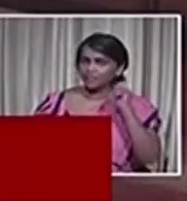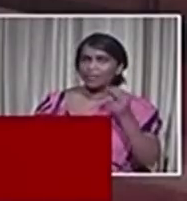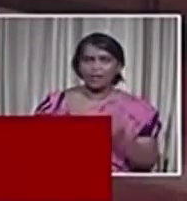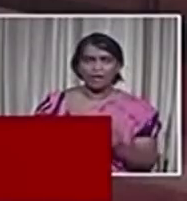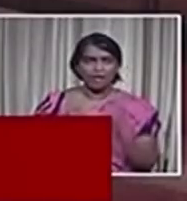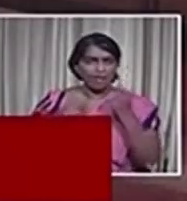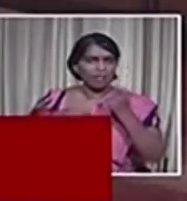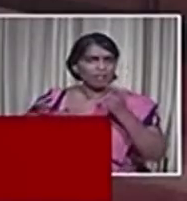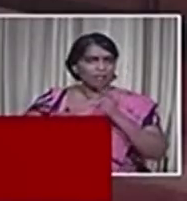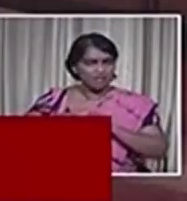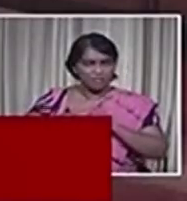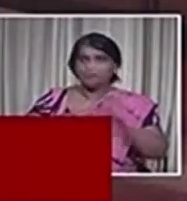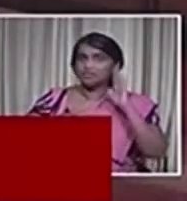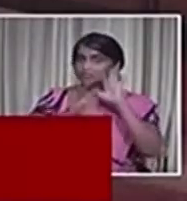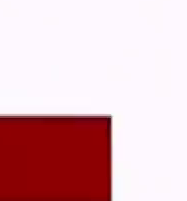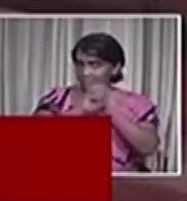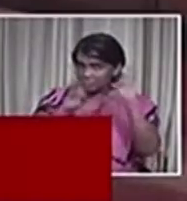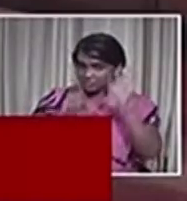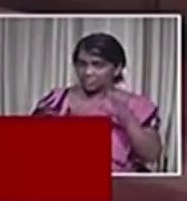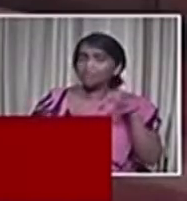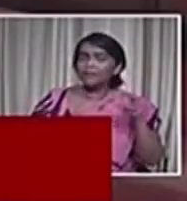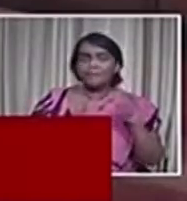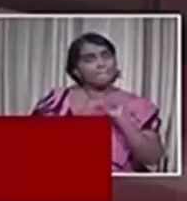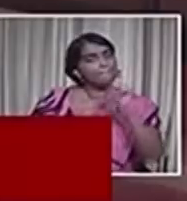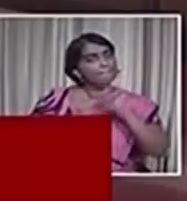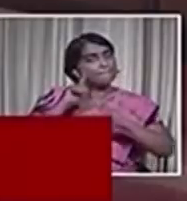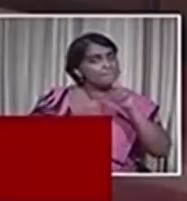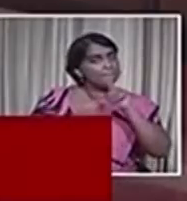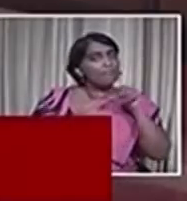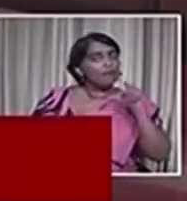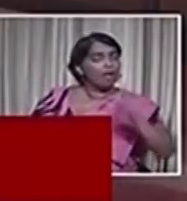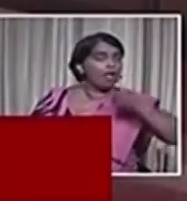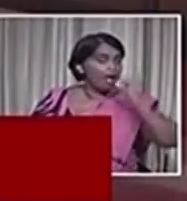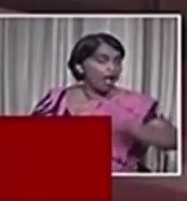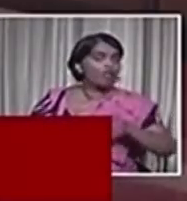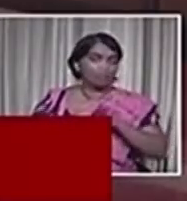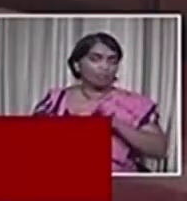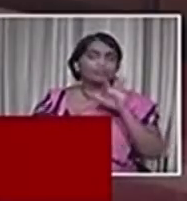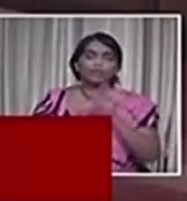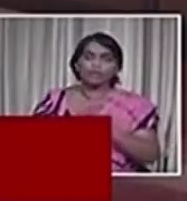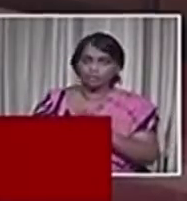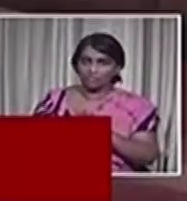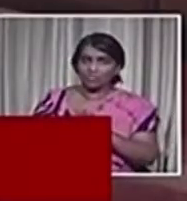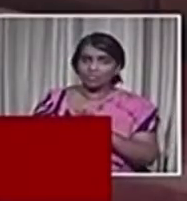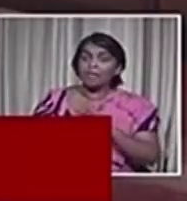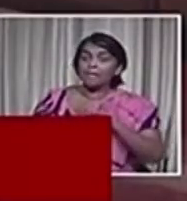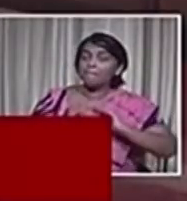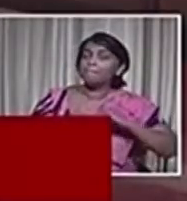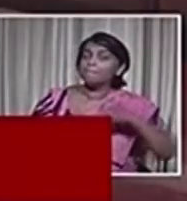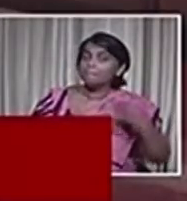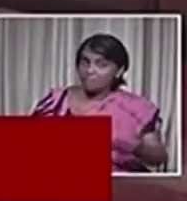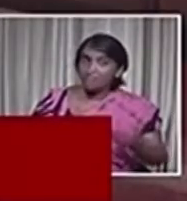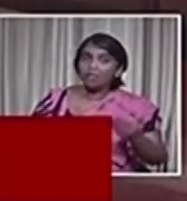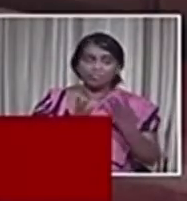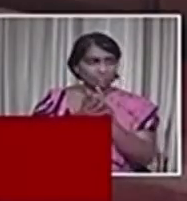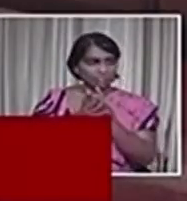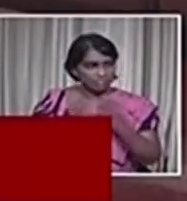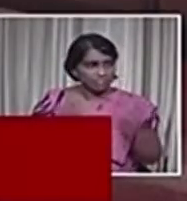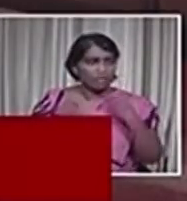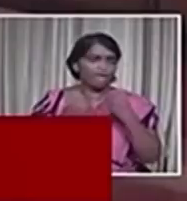must be approved by Parliament. Subsequent revocation has no bearing on that. Government may